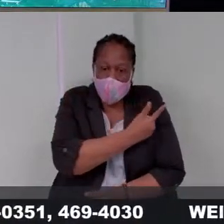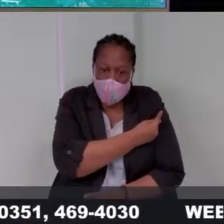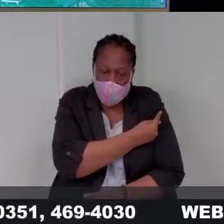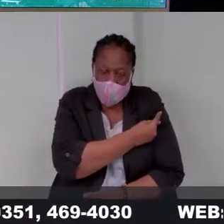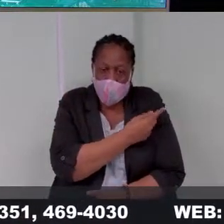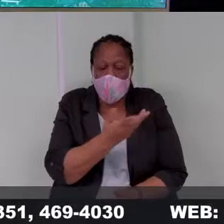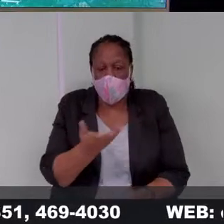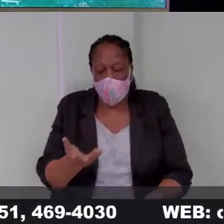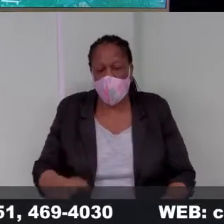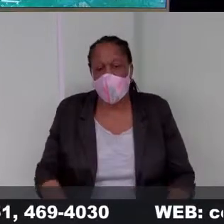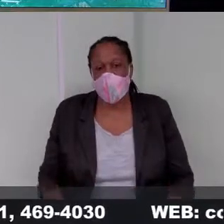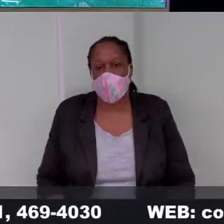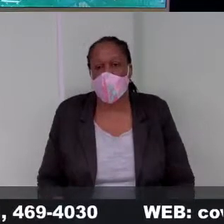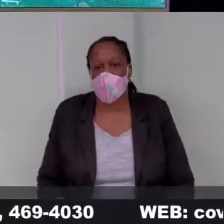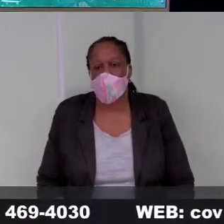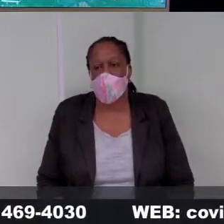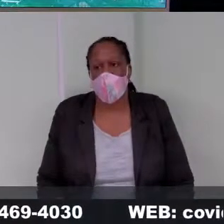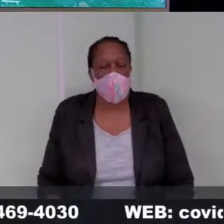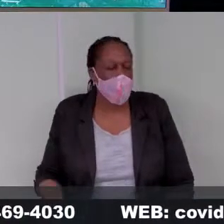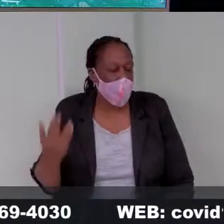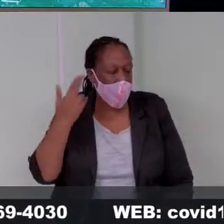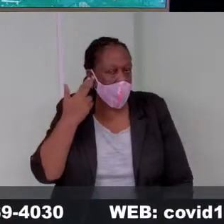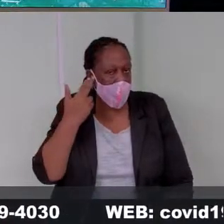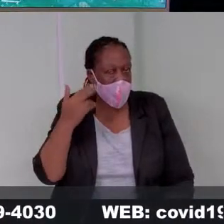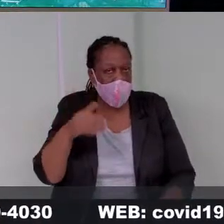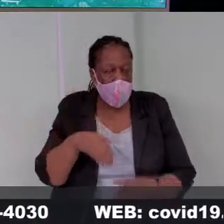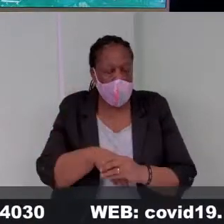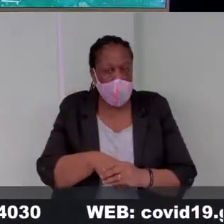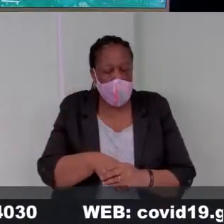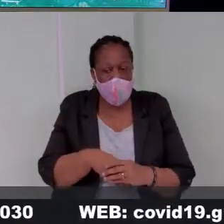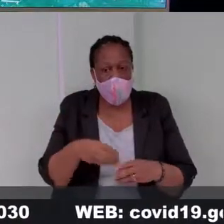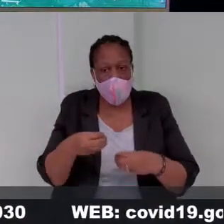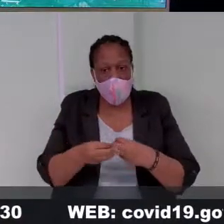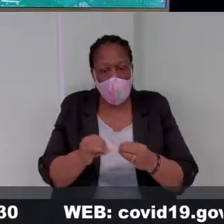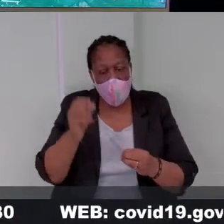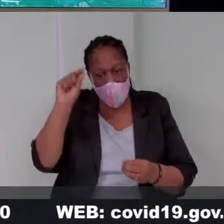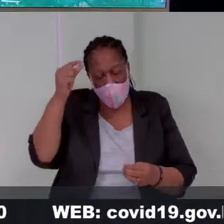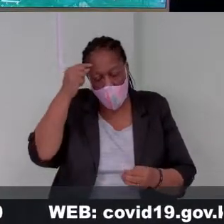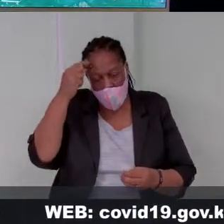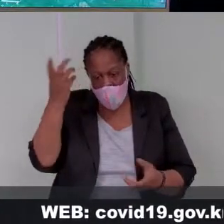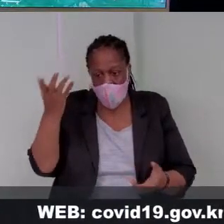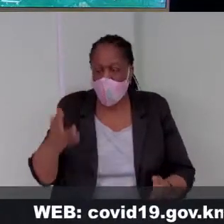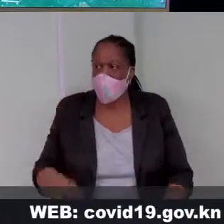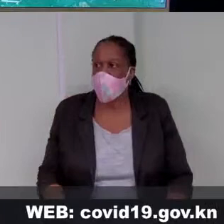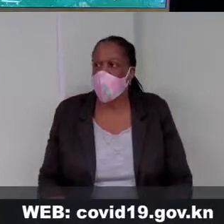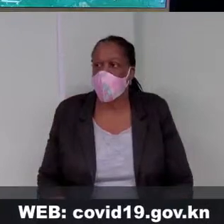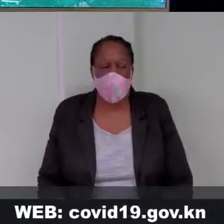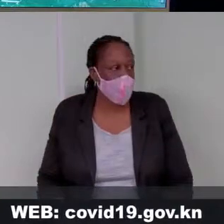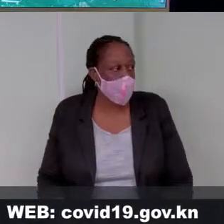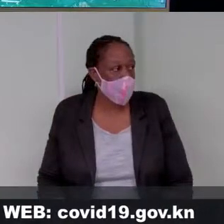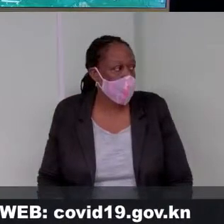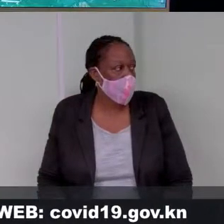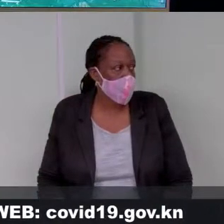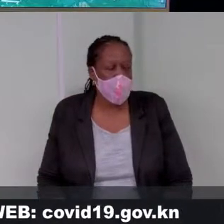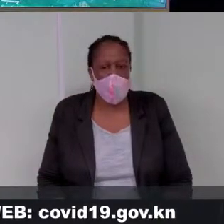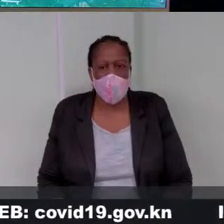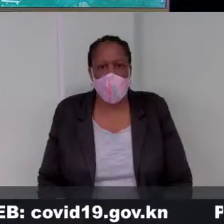discussed in Parliament yesterday. I remain totally confused about this